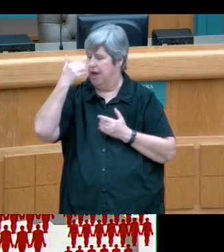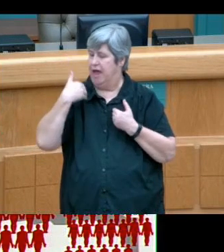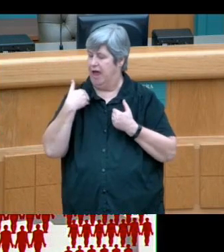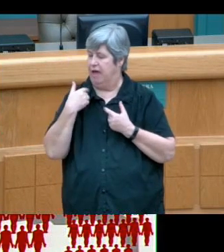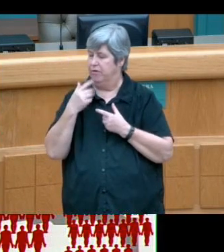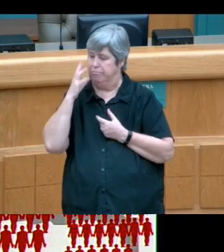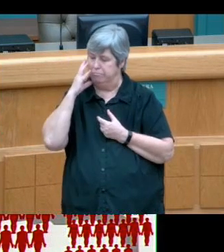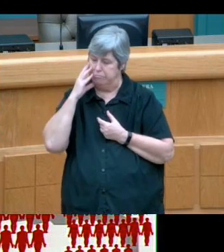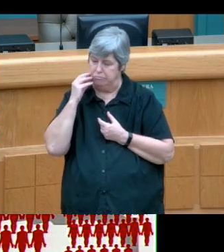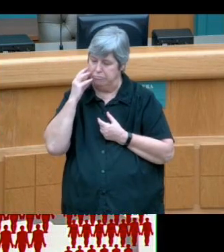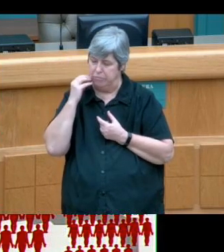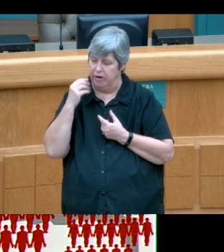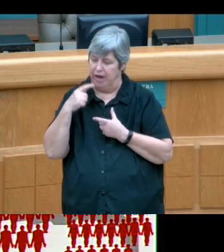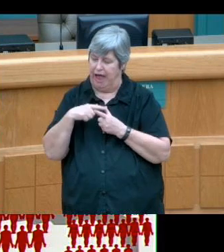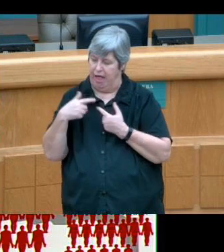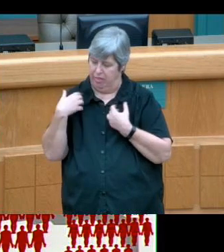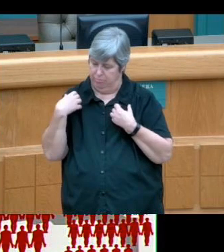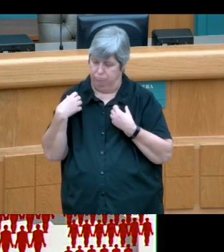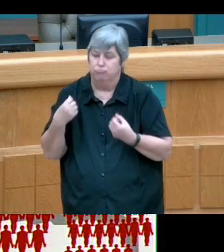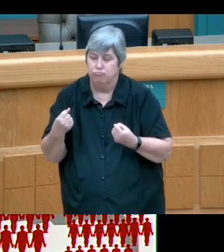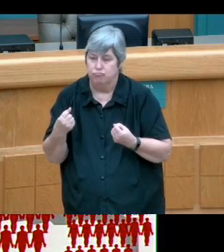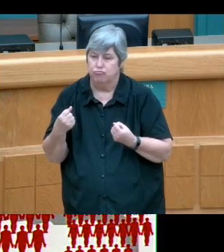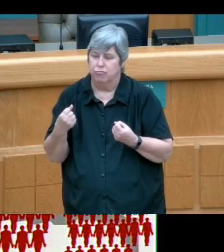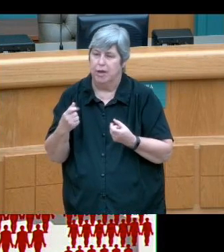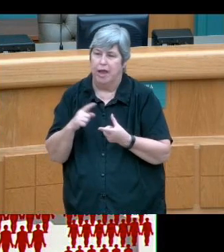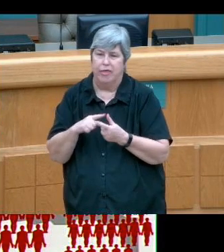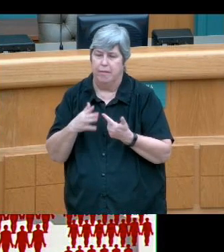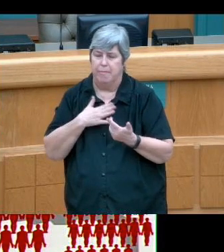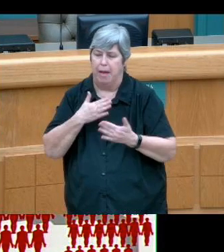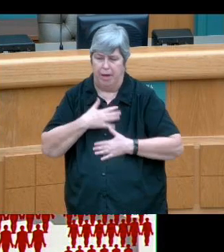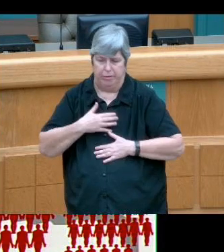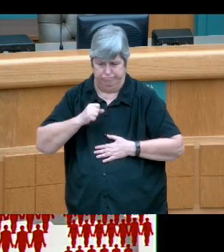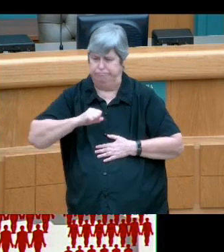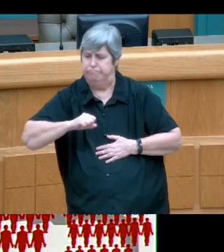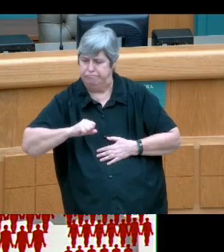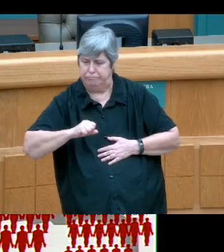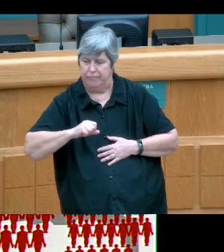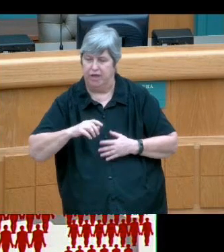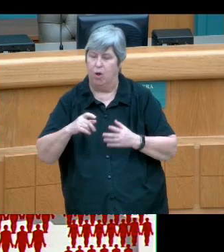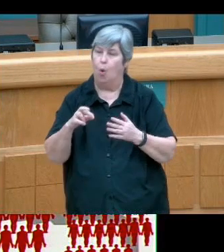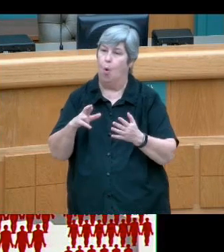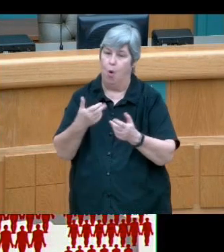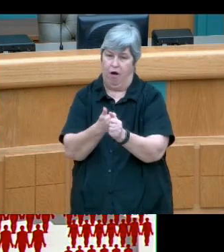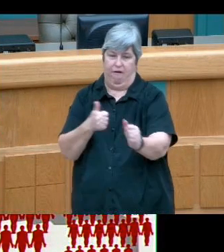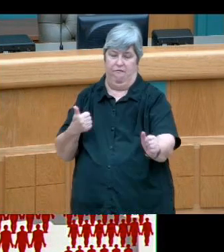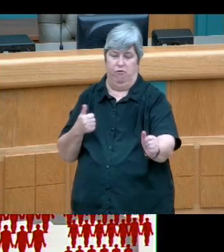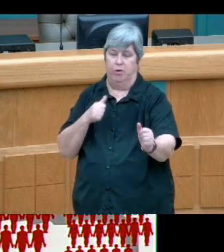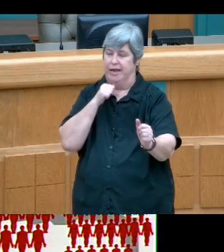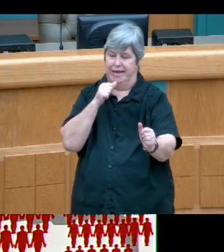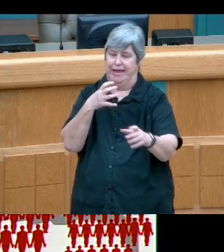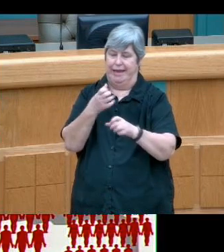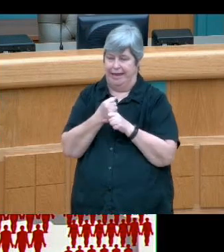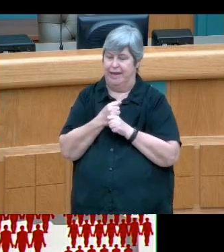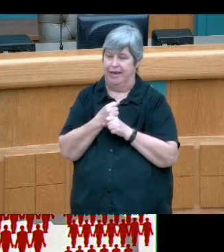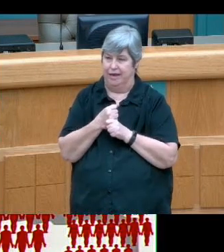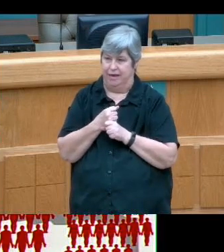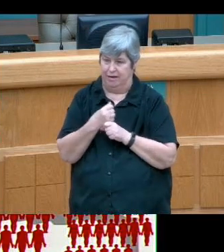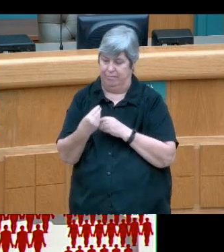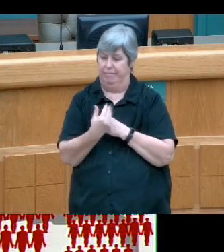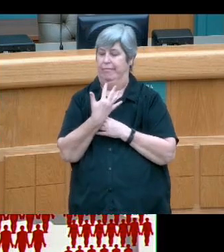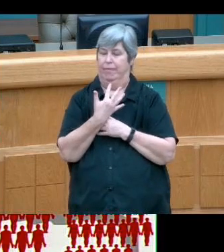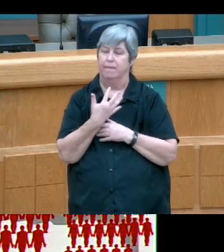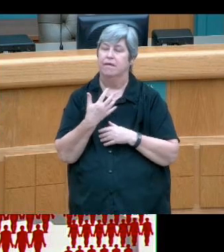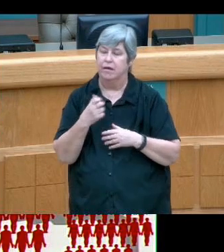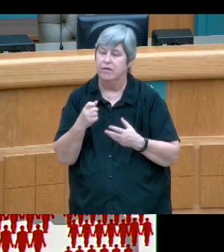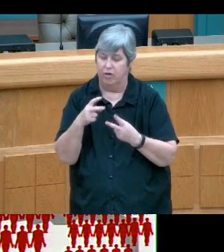through it and then contracting immunity, or on the other hand, avoiding contracting it in the first place. So those are the 2